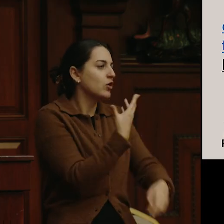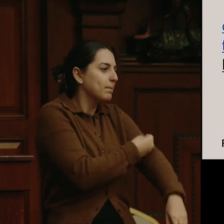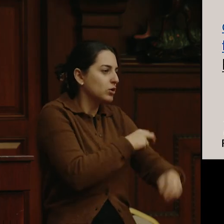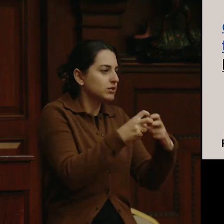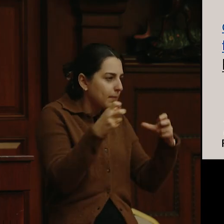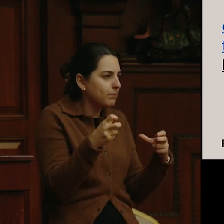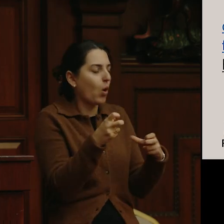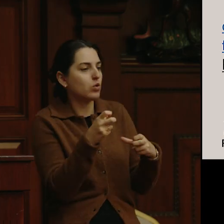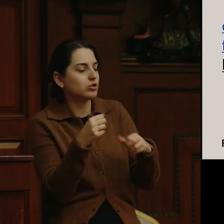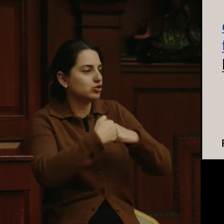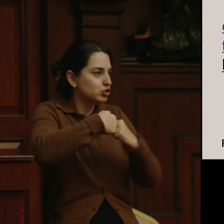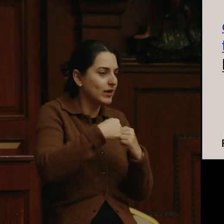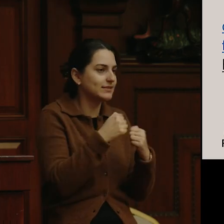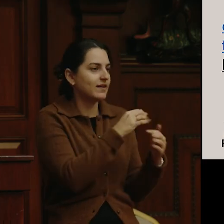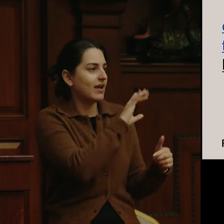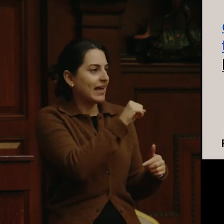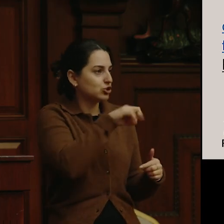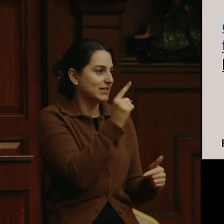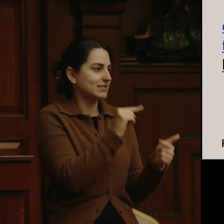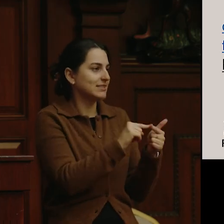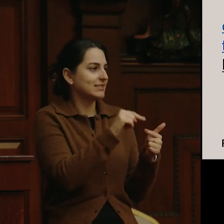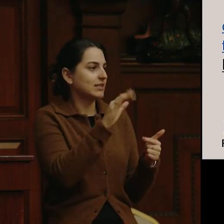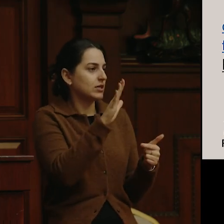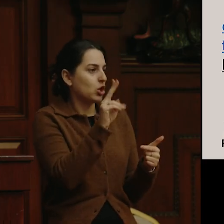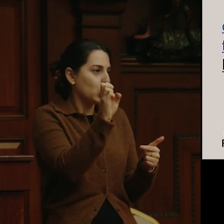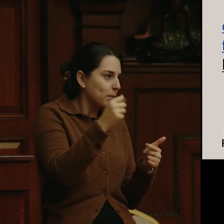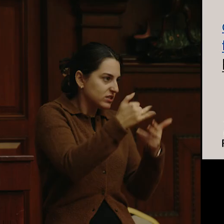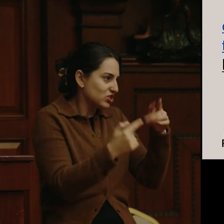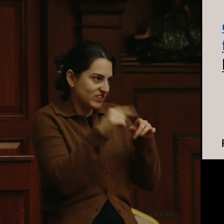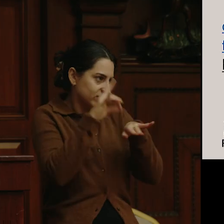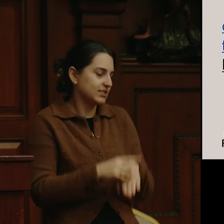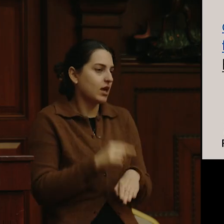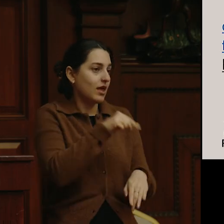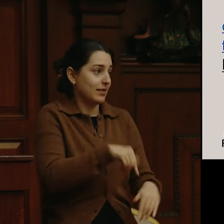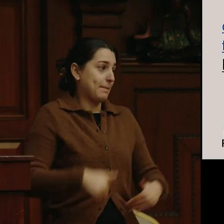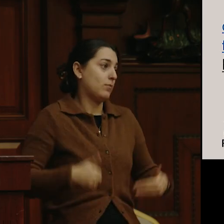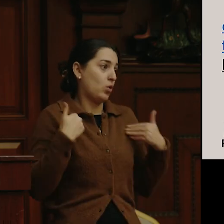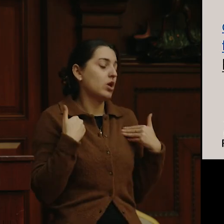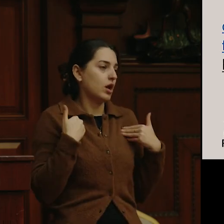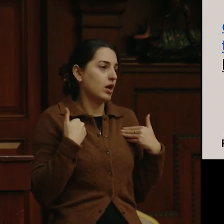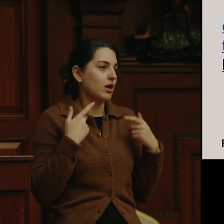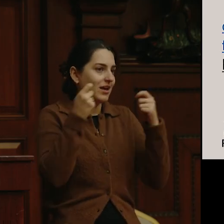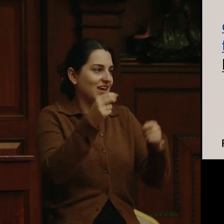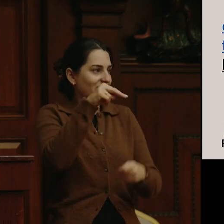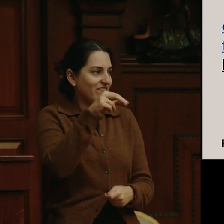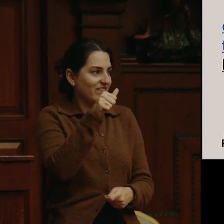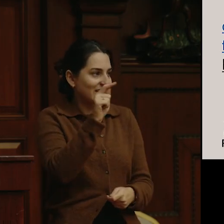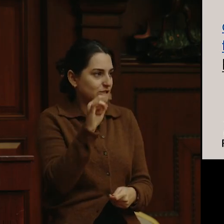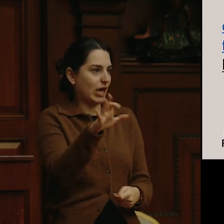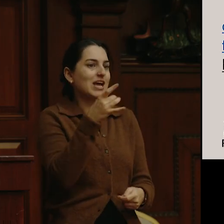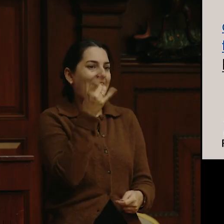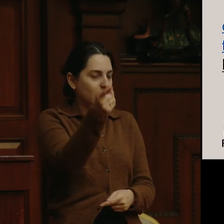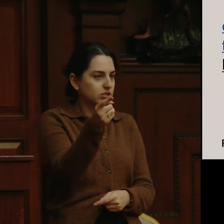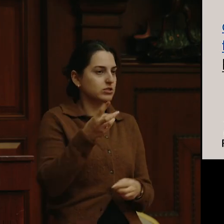in Sjögren's, lupus and antiphospholipid syndrome. So for this morning, we tasked Natasha with